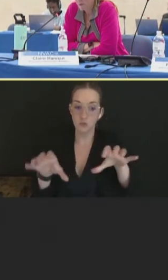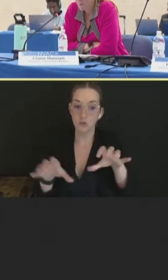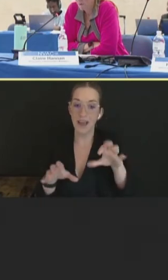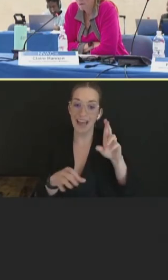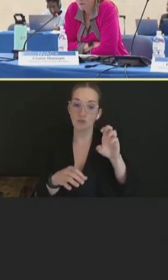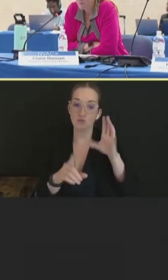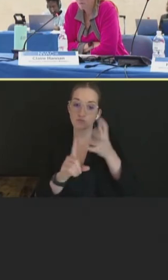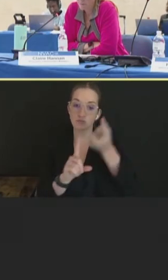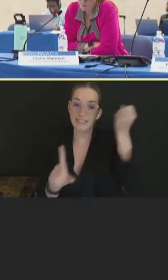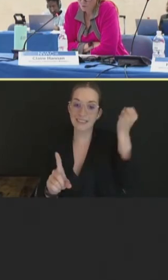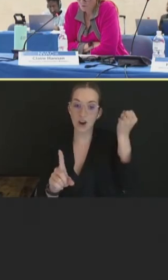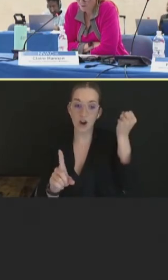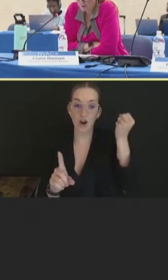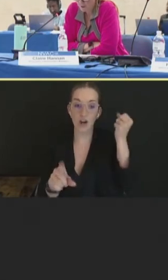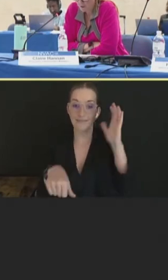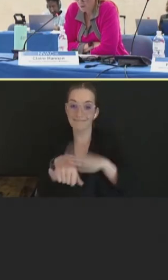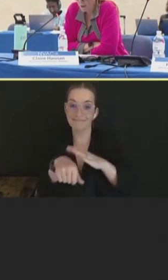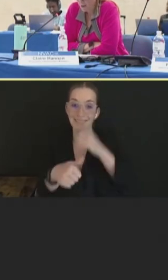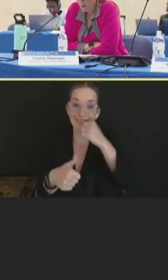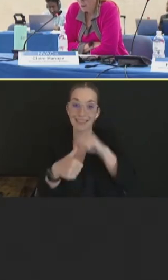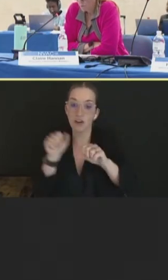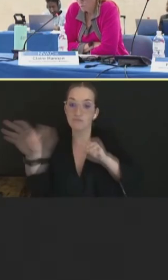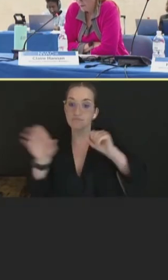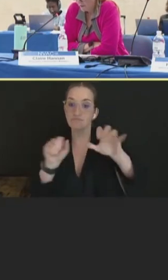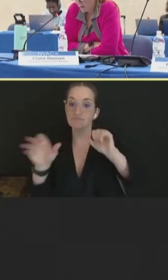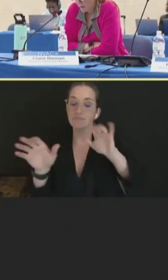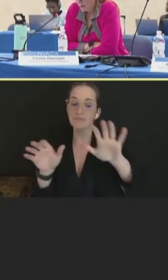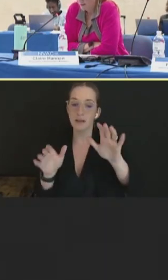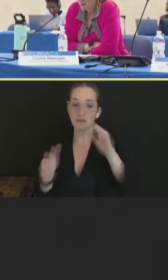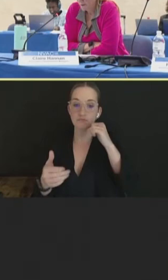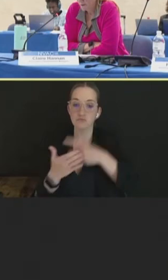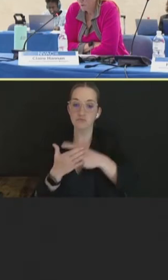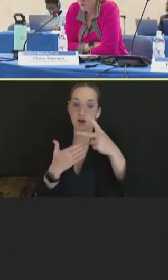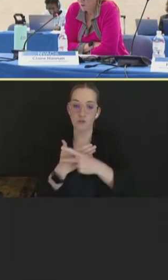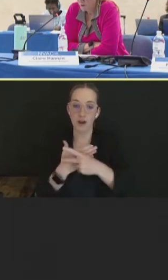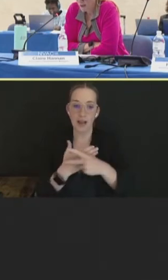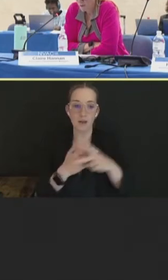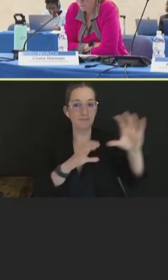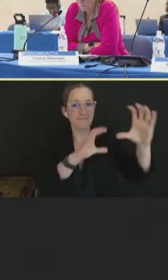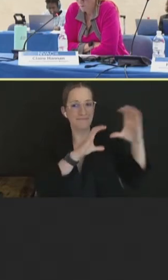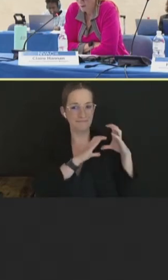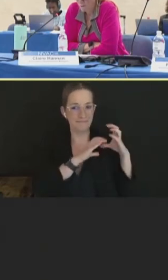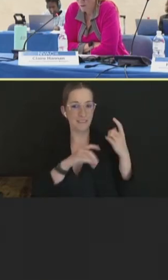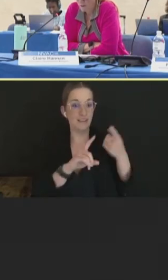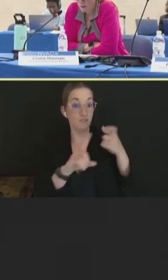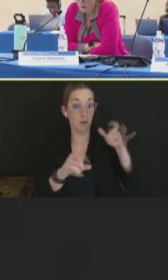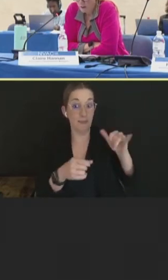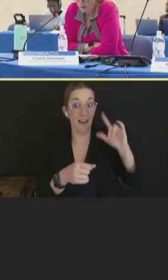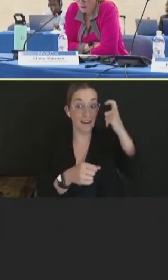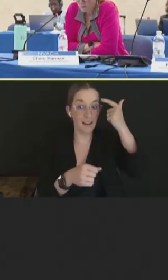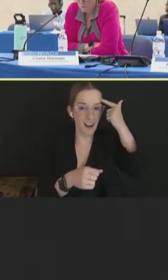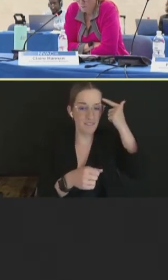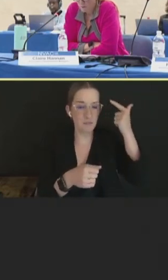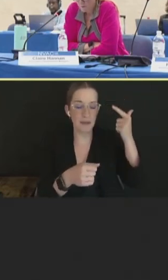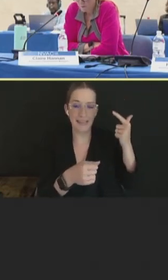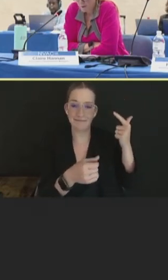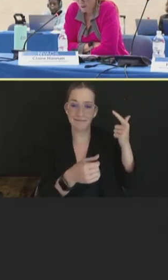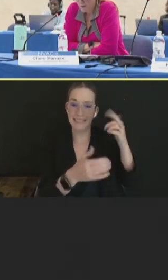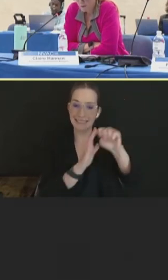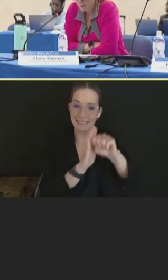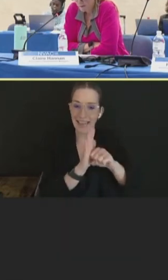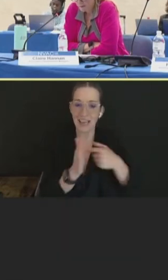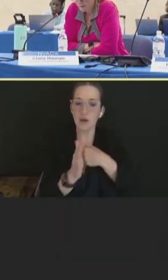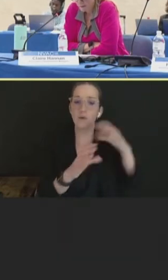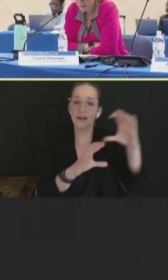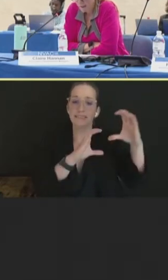lifted the burden from the jurisdiction as we design and send the postcard out for them. And so we're doing this right now